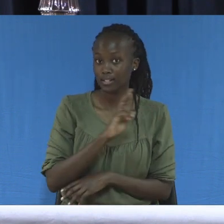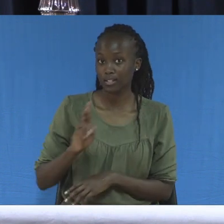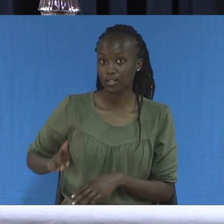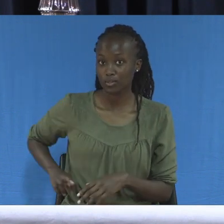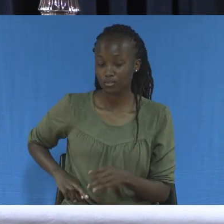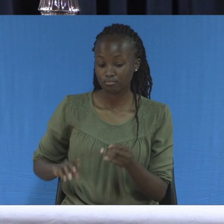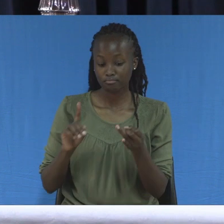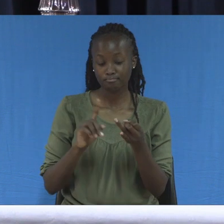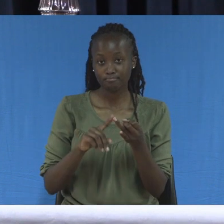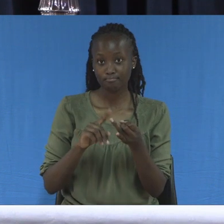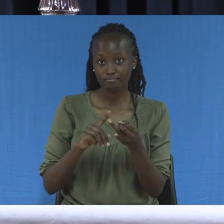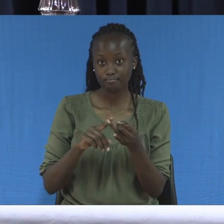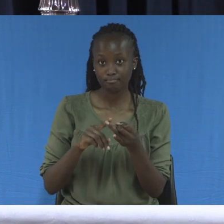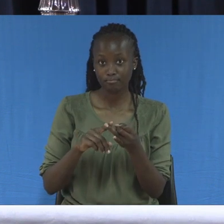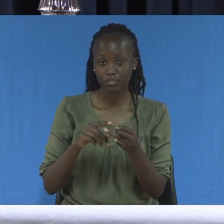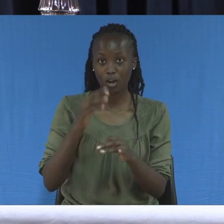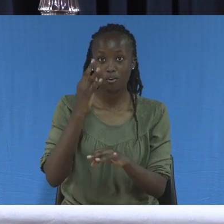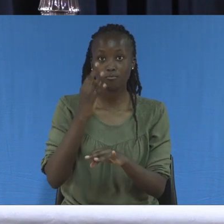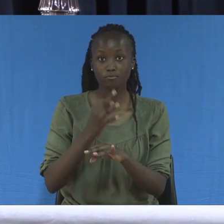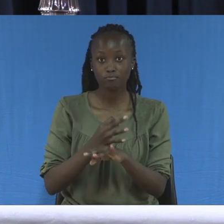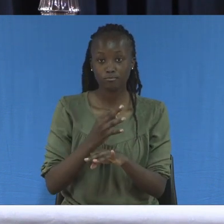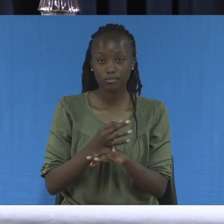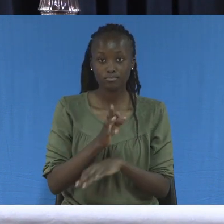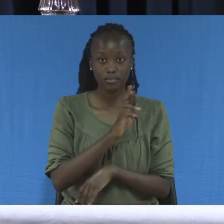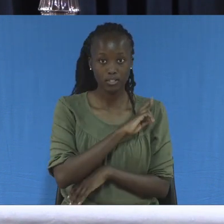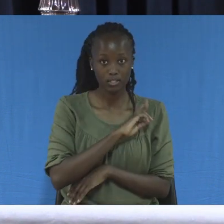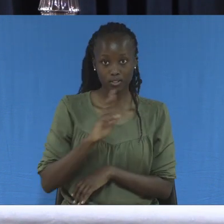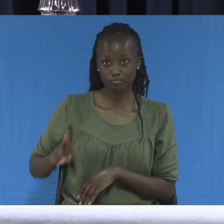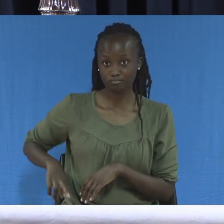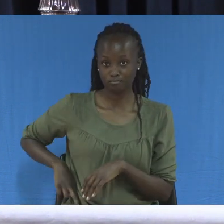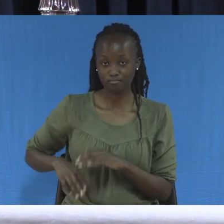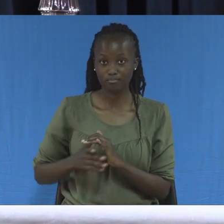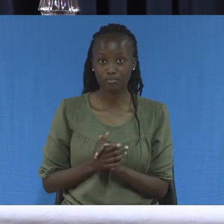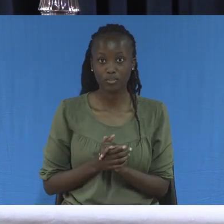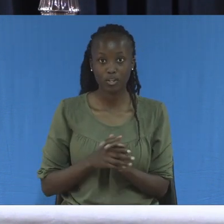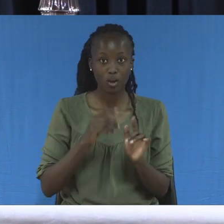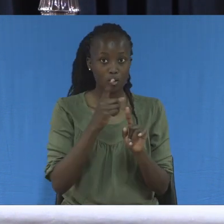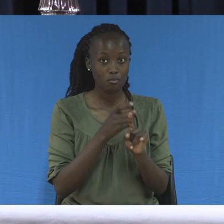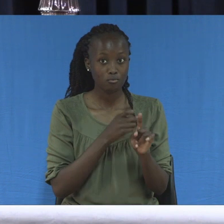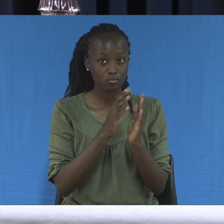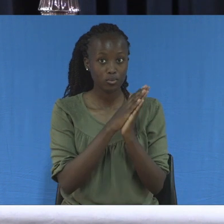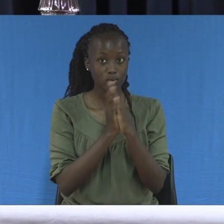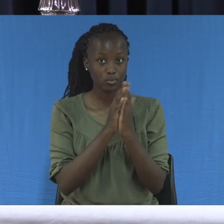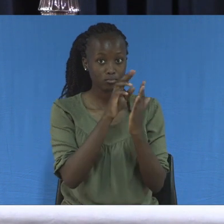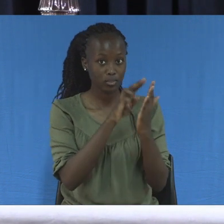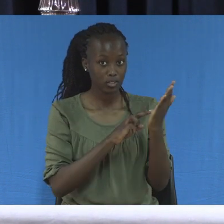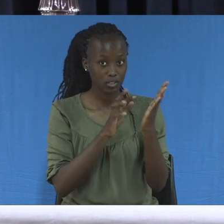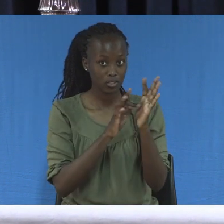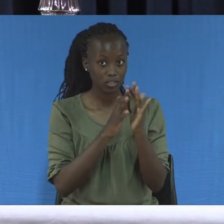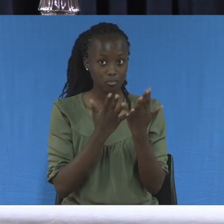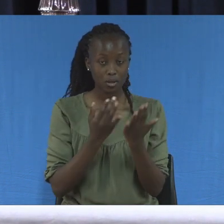and the false religion. The passage we have read, James